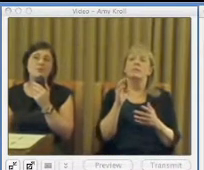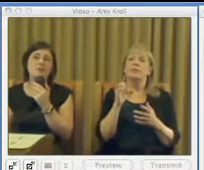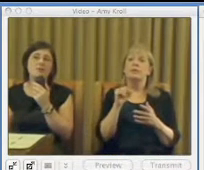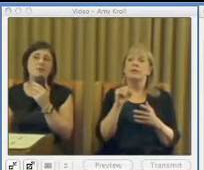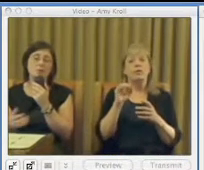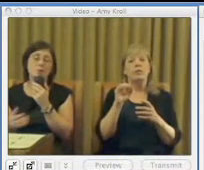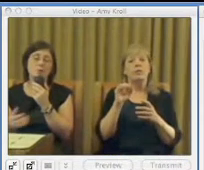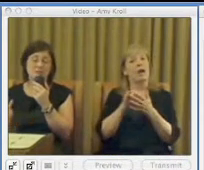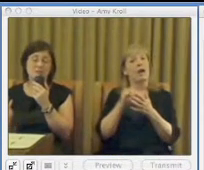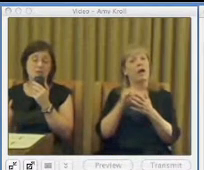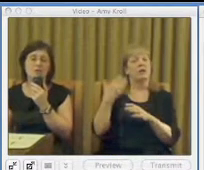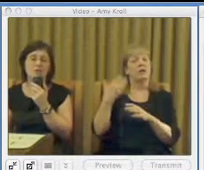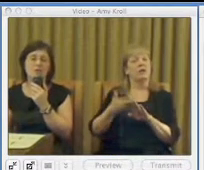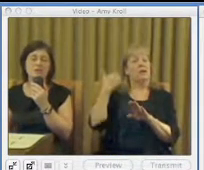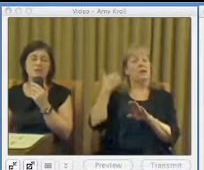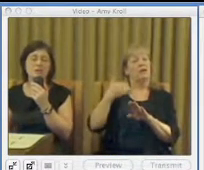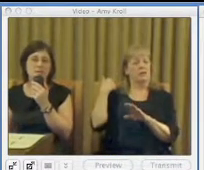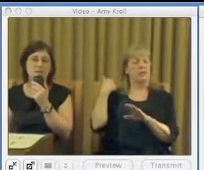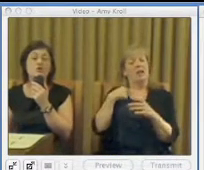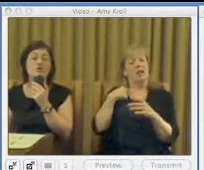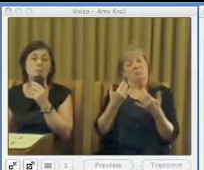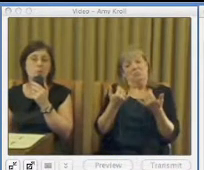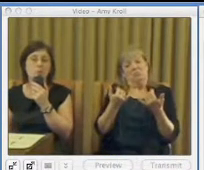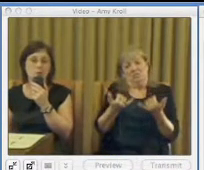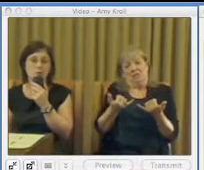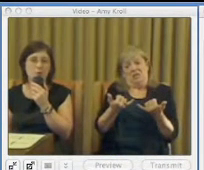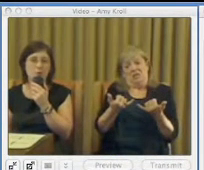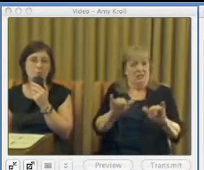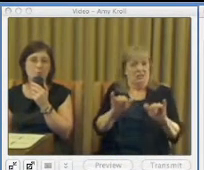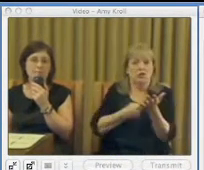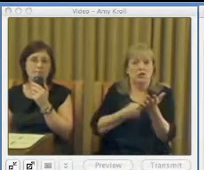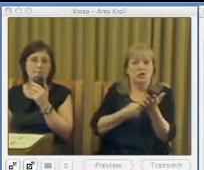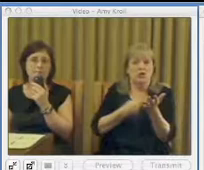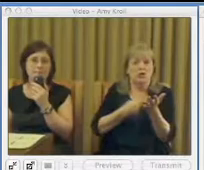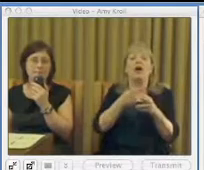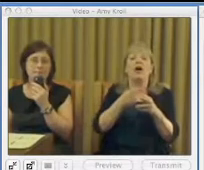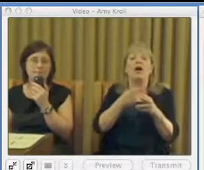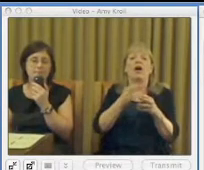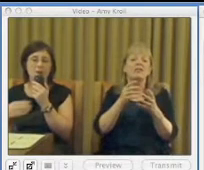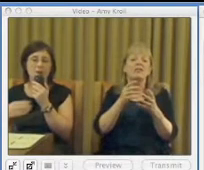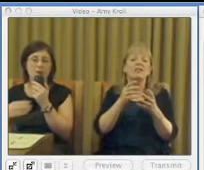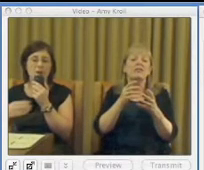So this is what we would have previously referred to, or would still refer to, as the conduit model.